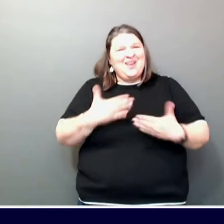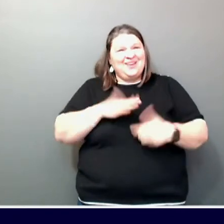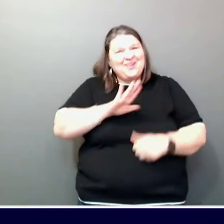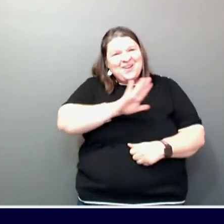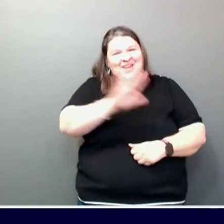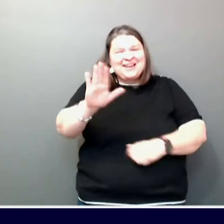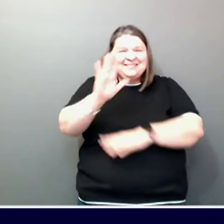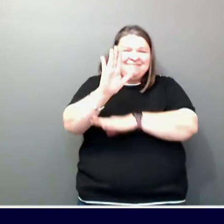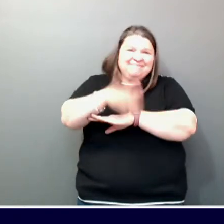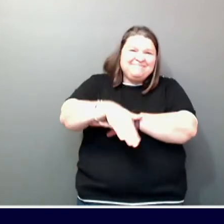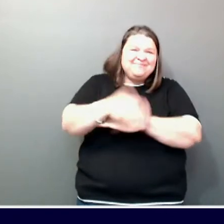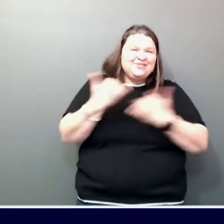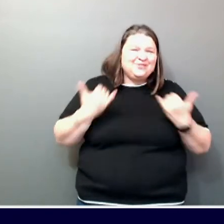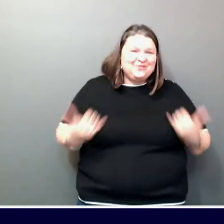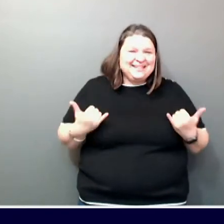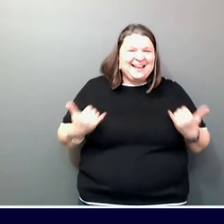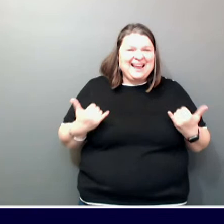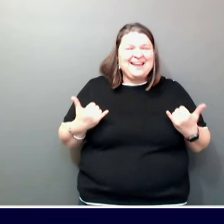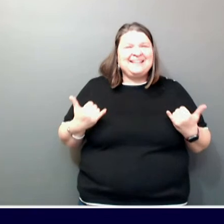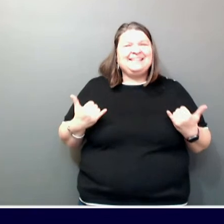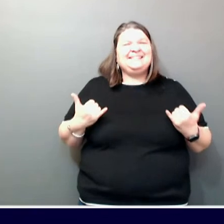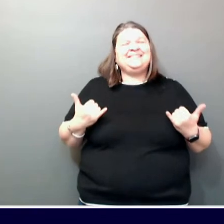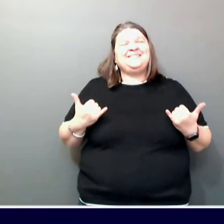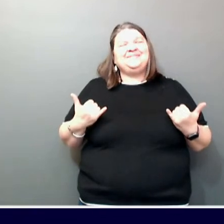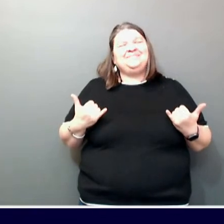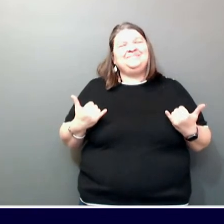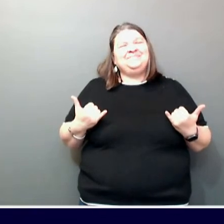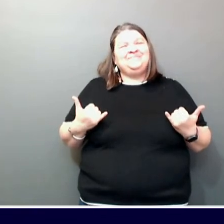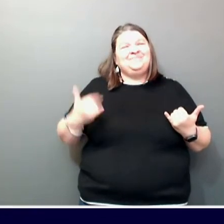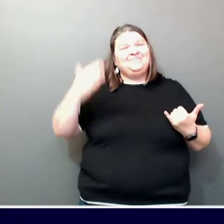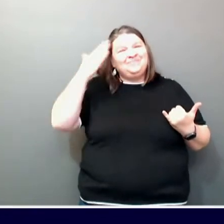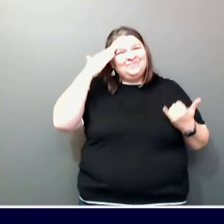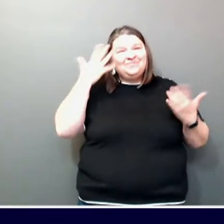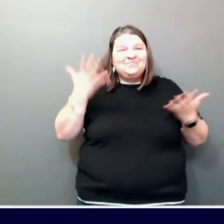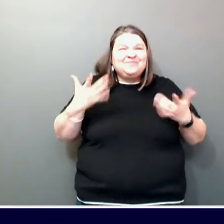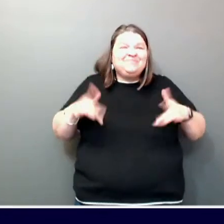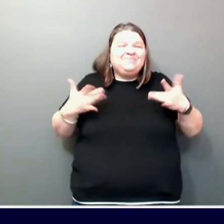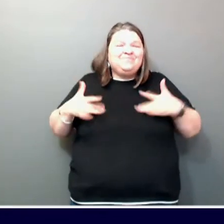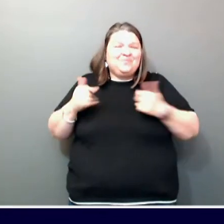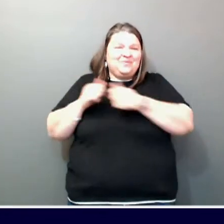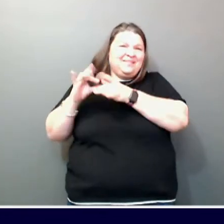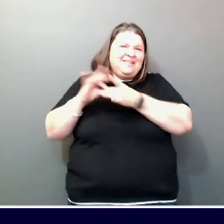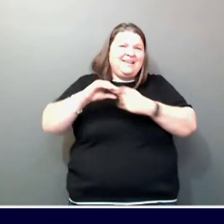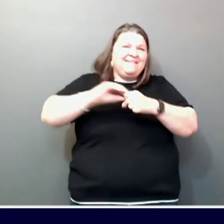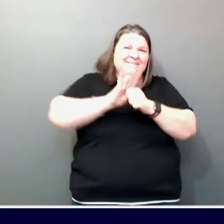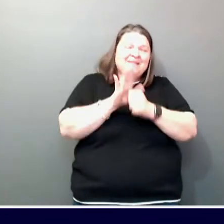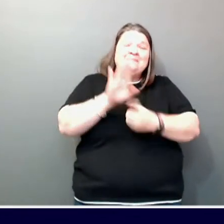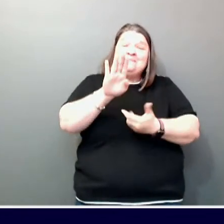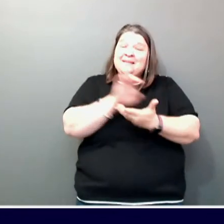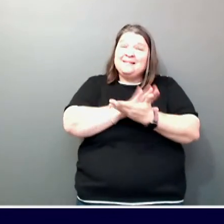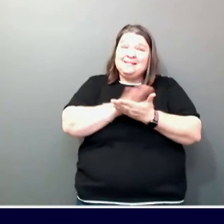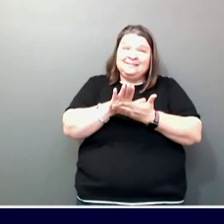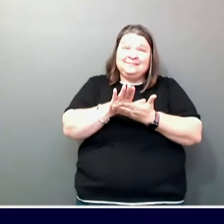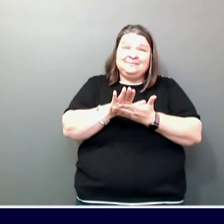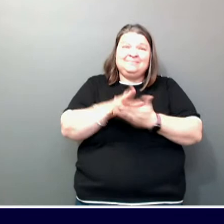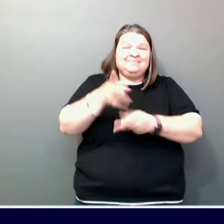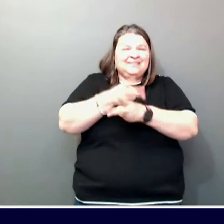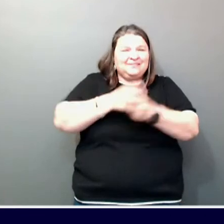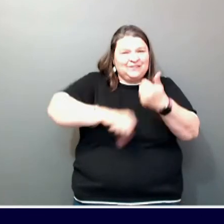their afternoon to join us and hear where we are. As always, please be kind and take care of one another. Thank you.